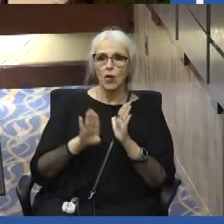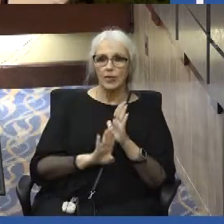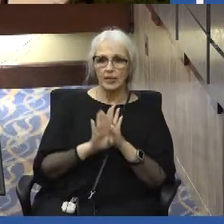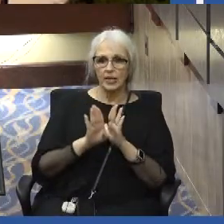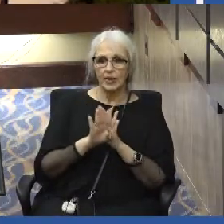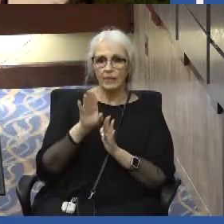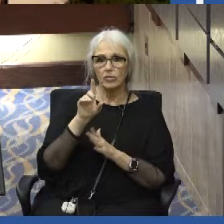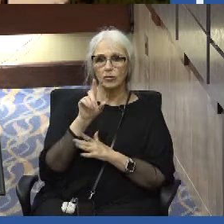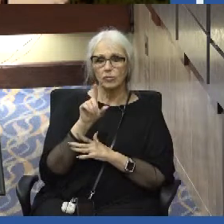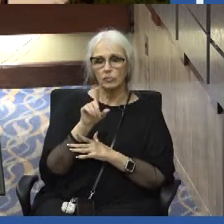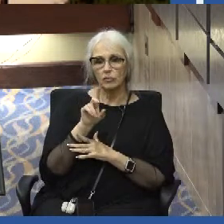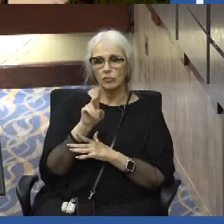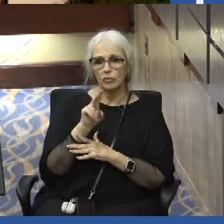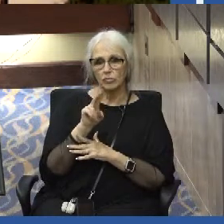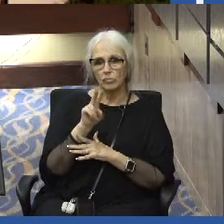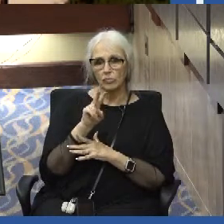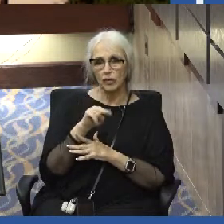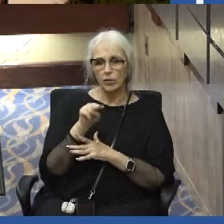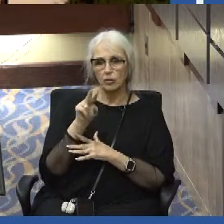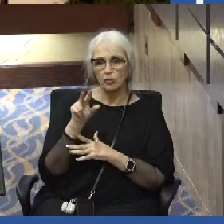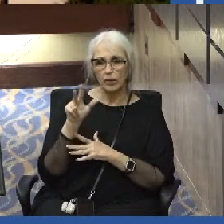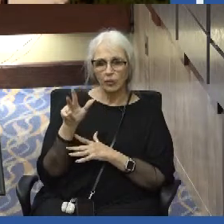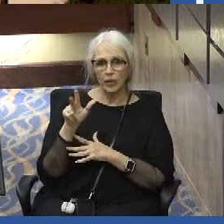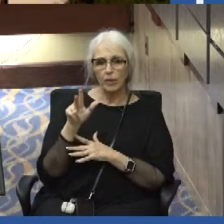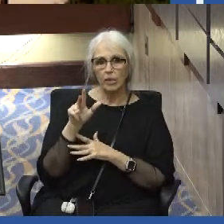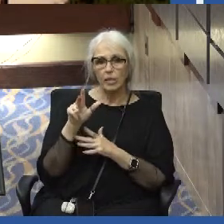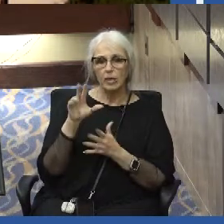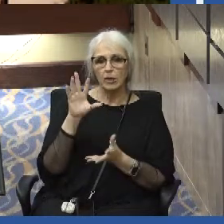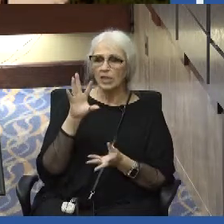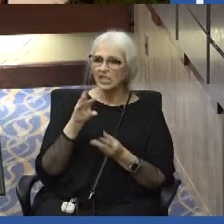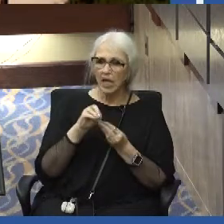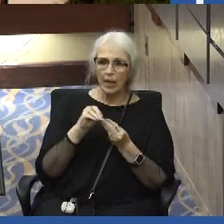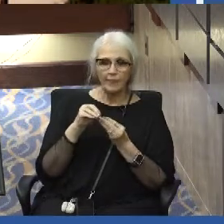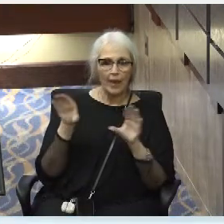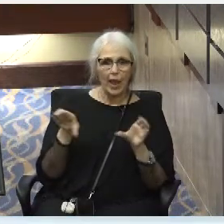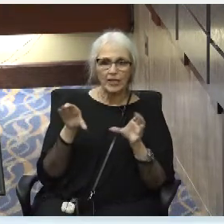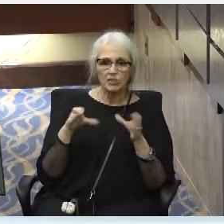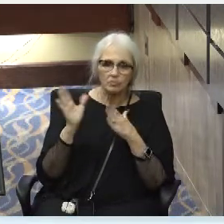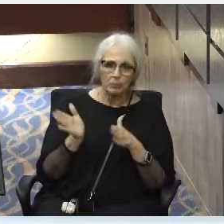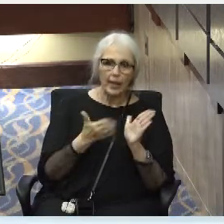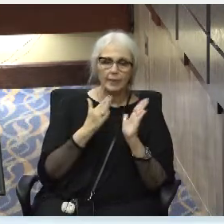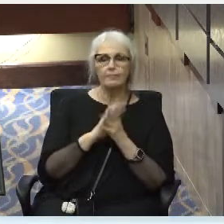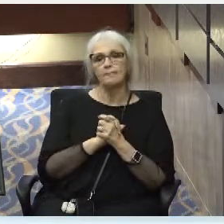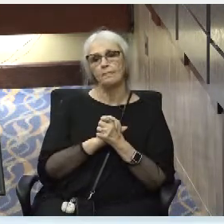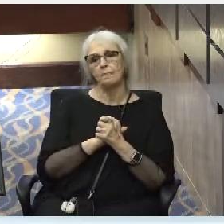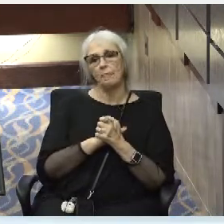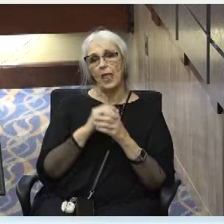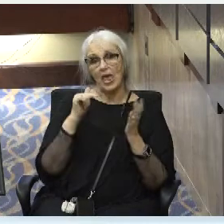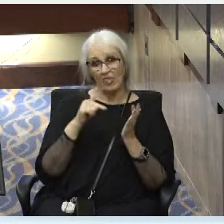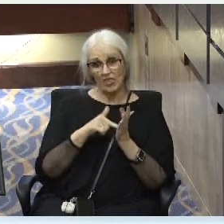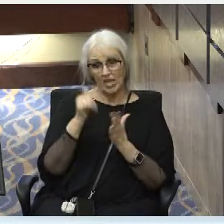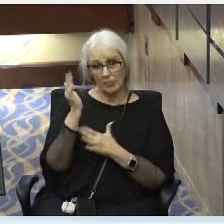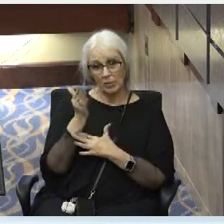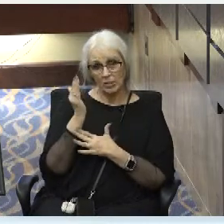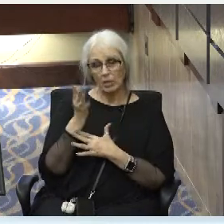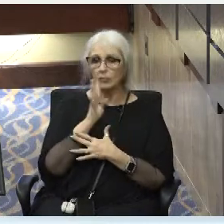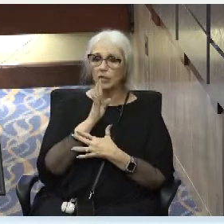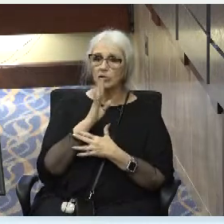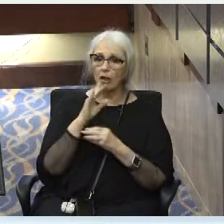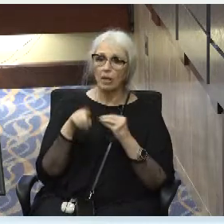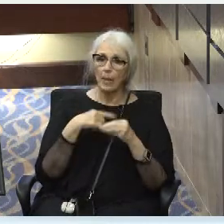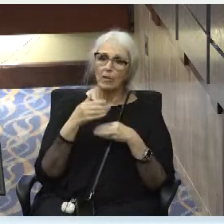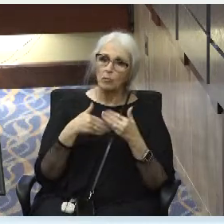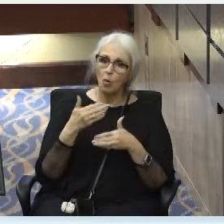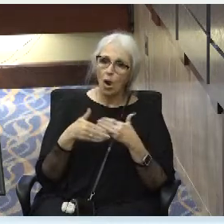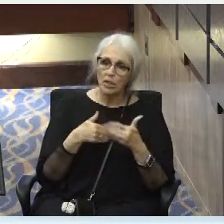of the 2022-23 fiscal year consolidated action plan. In this presentation, I will be discussing the